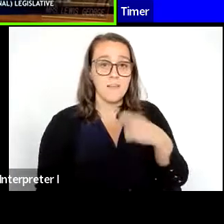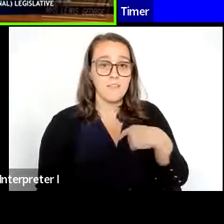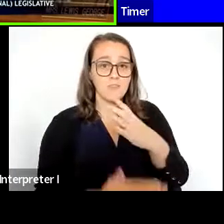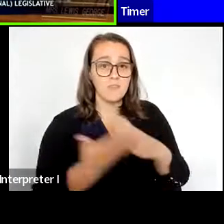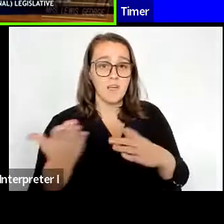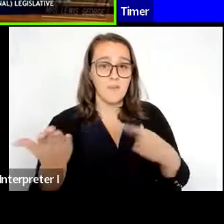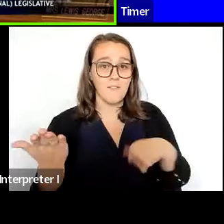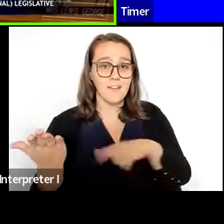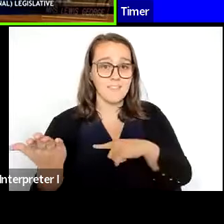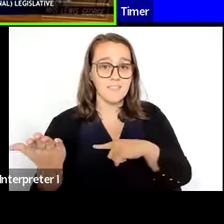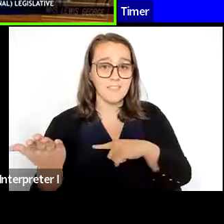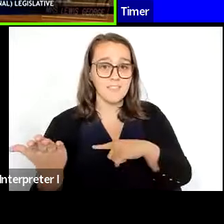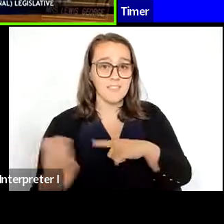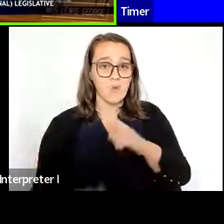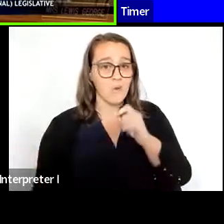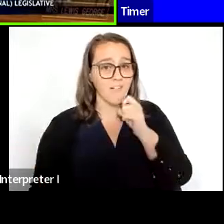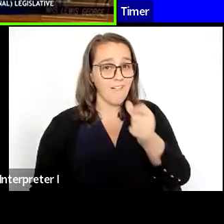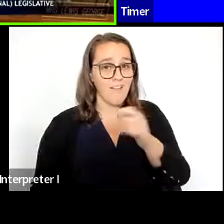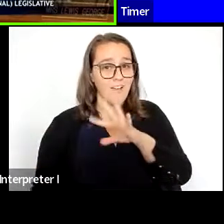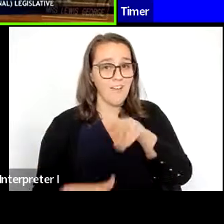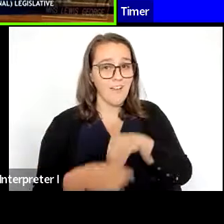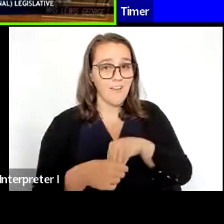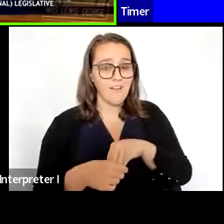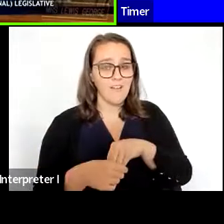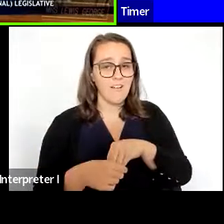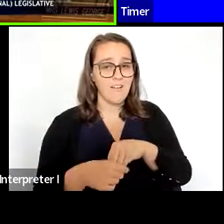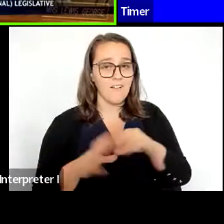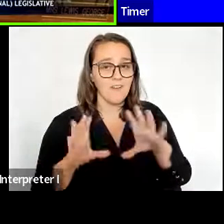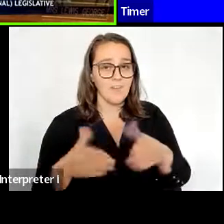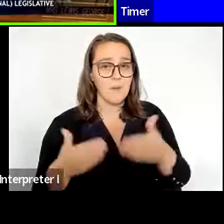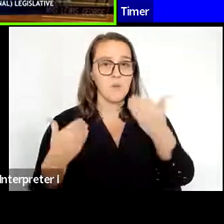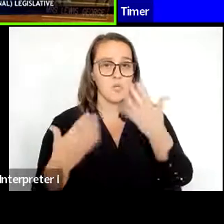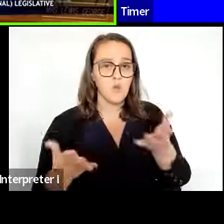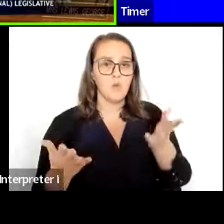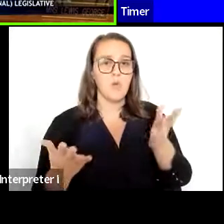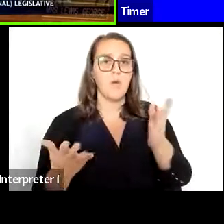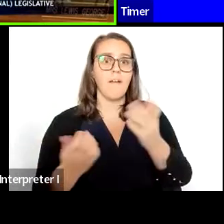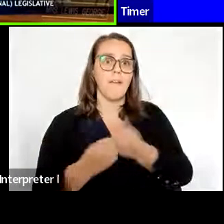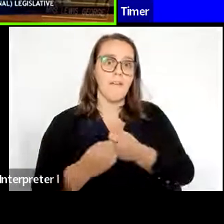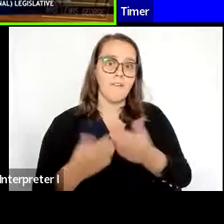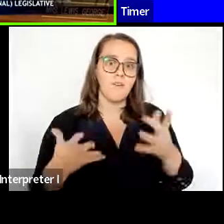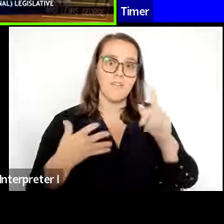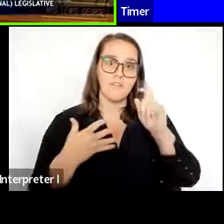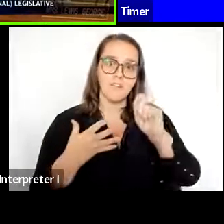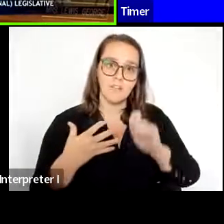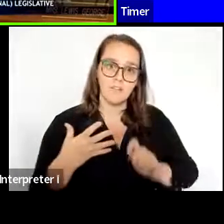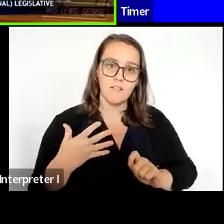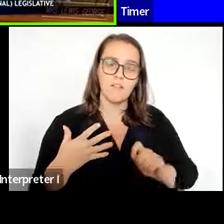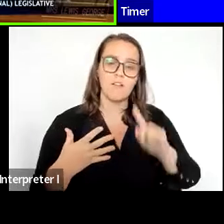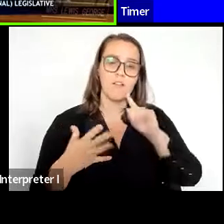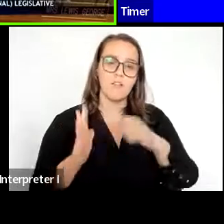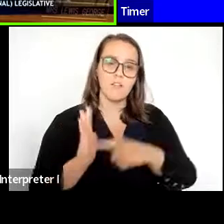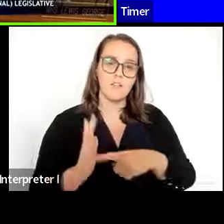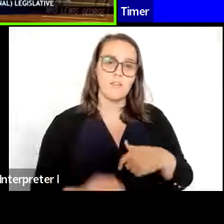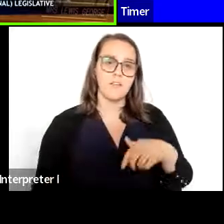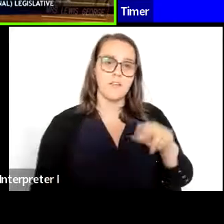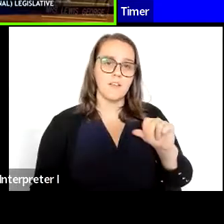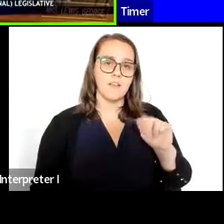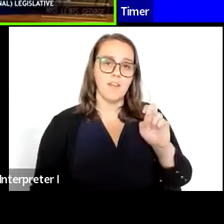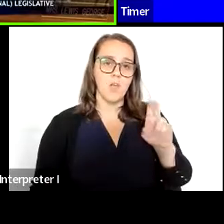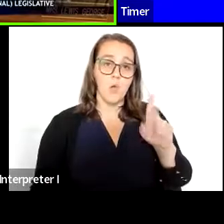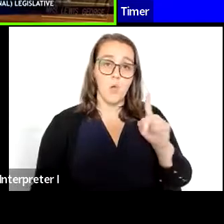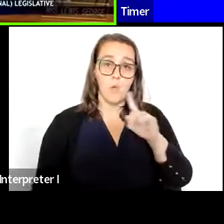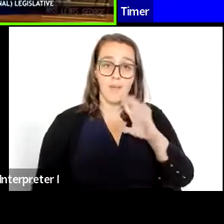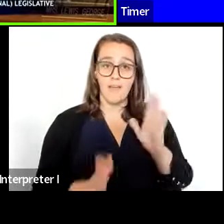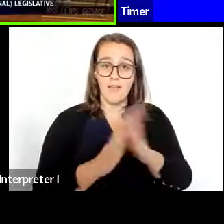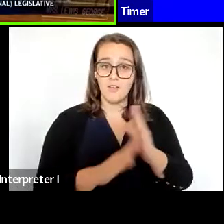us who are not on that committee, we may not know all of the ins and outs of these. So for example, Councilmember Nadeau, I asked you